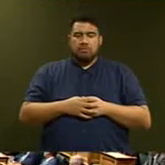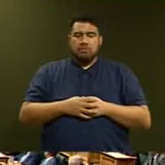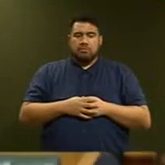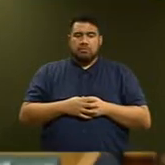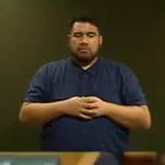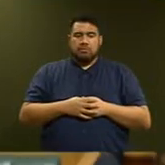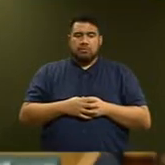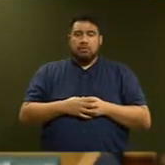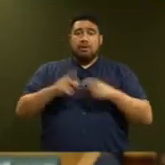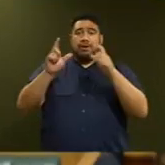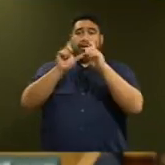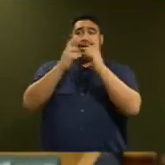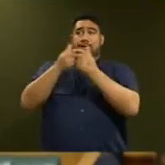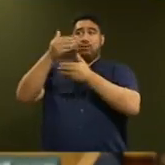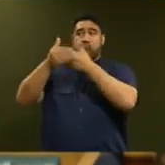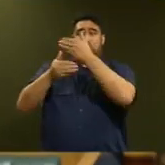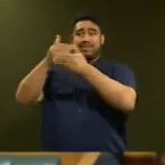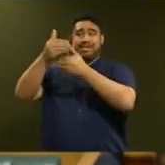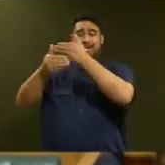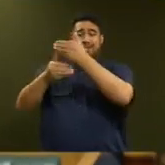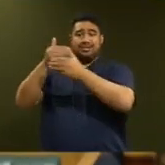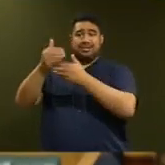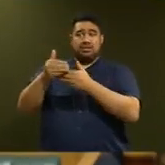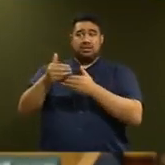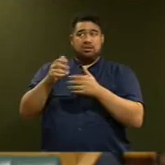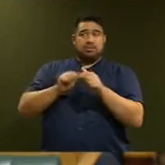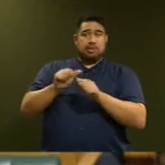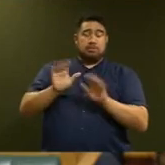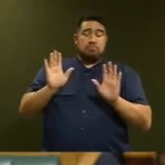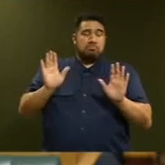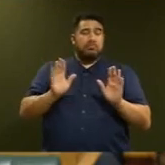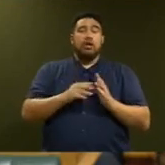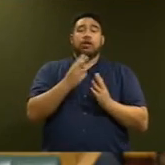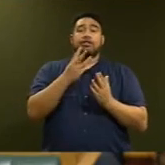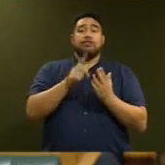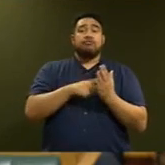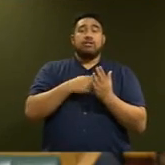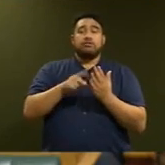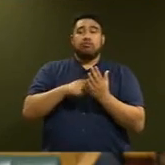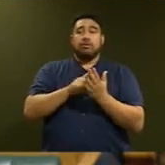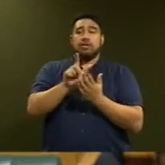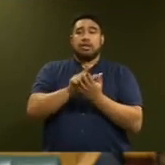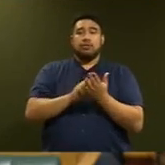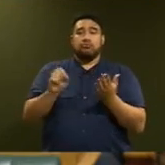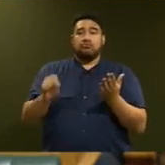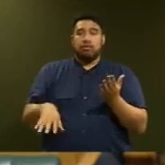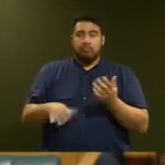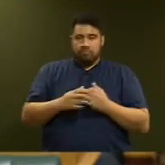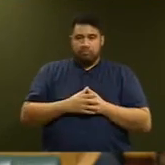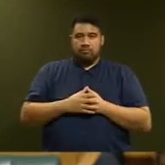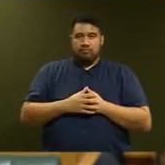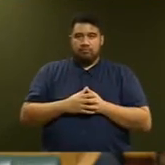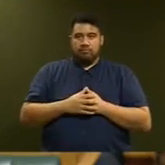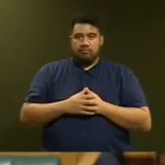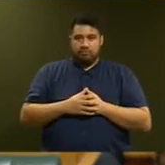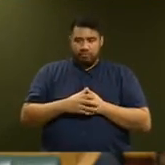Cabinet process was better. The one around the three strikes repeal proposal or the decision to ban